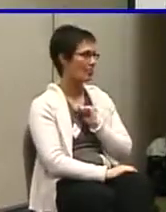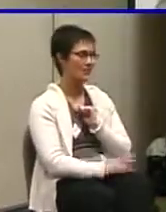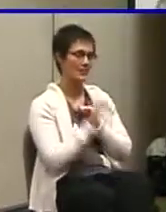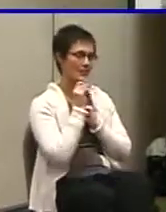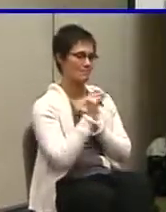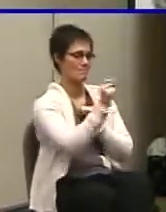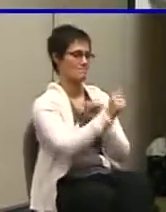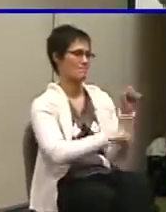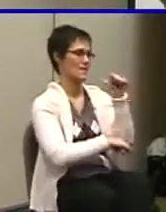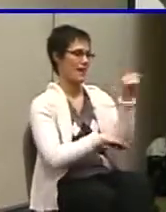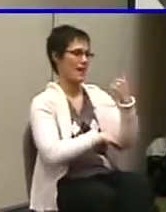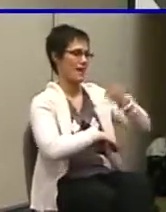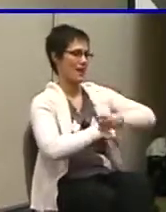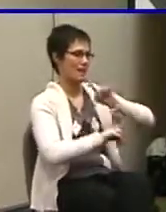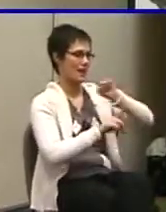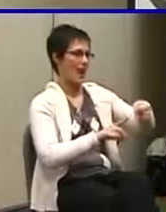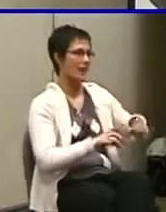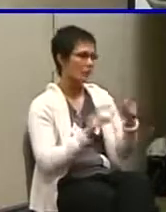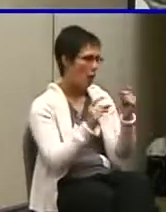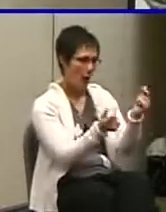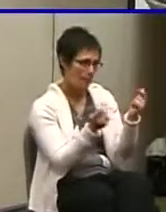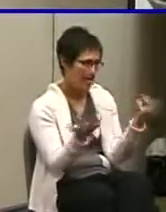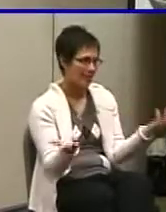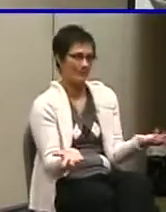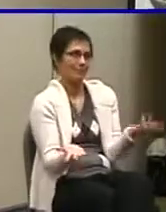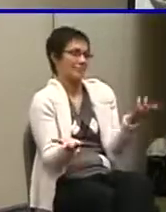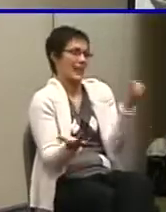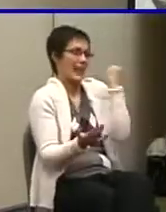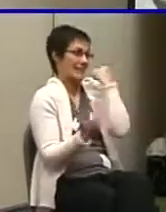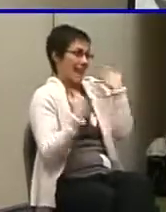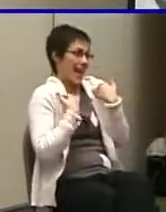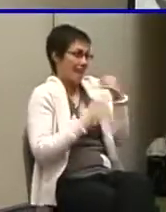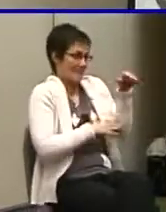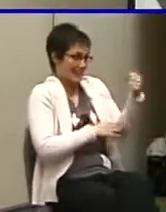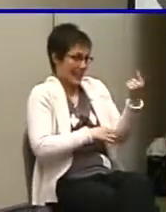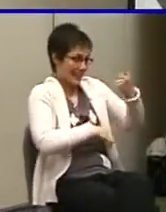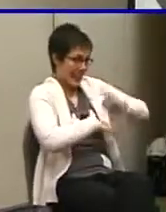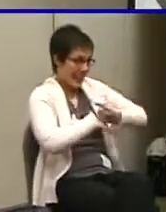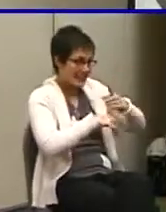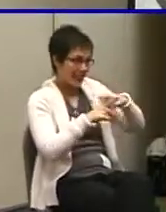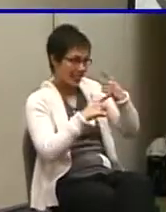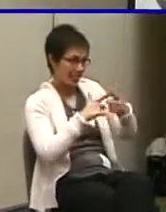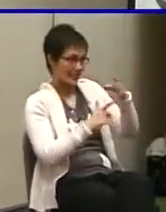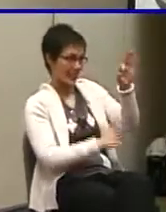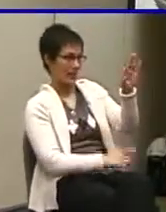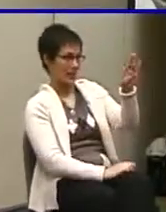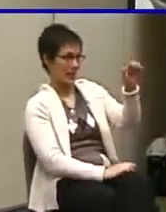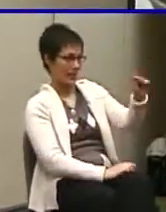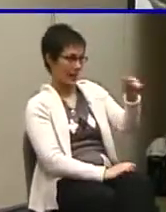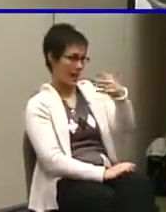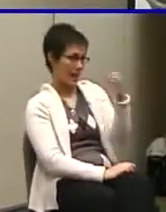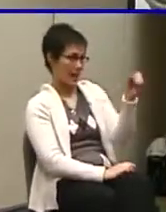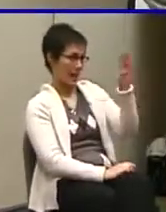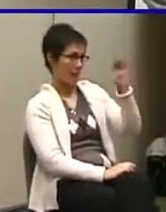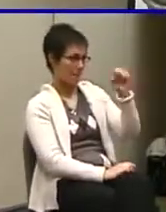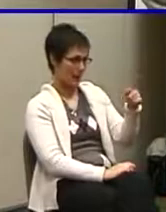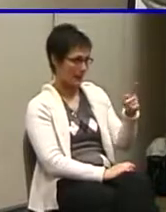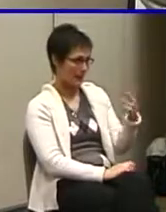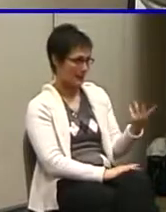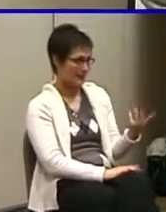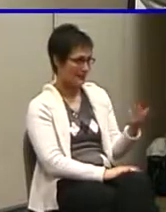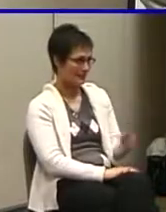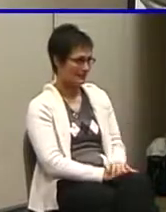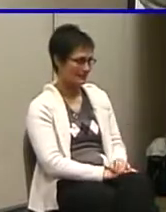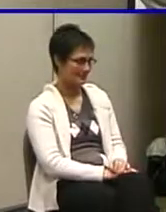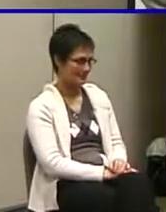maybe we need to think about that. Because if they go to 10 days, they're going to do an FBA and a BIP. All right? Now, the FBA and the